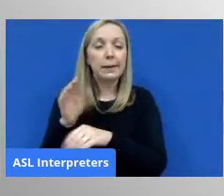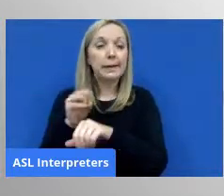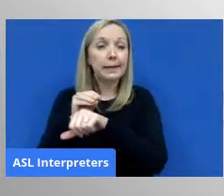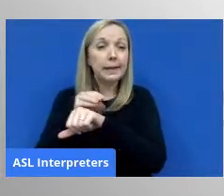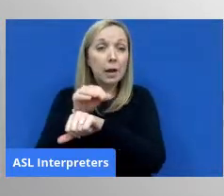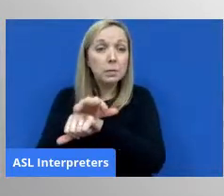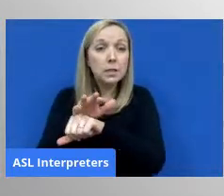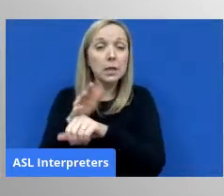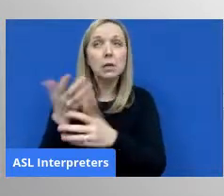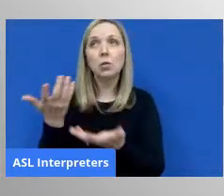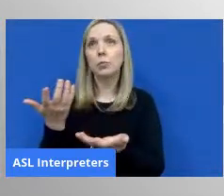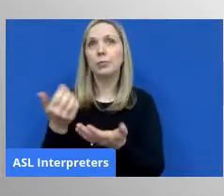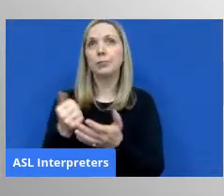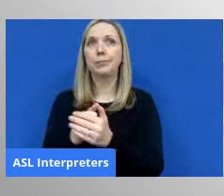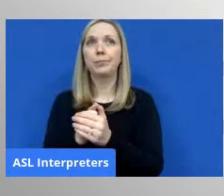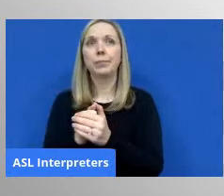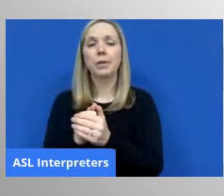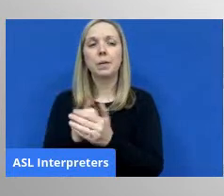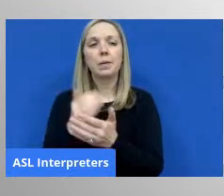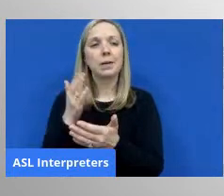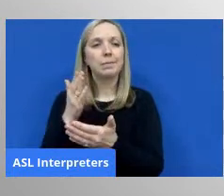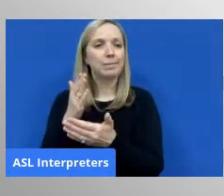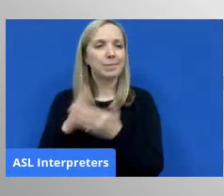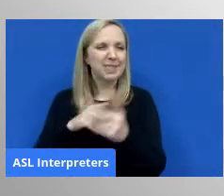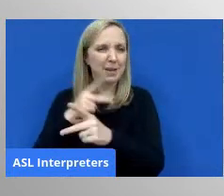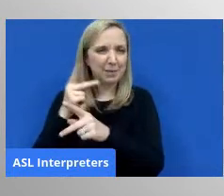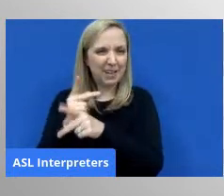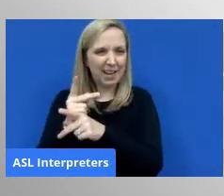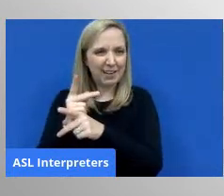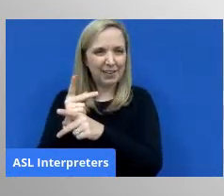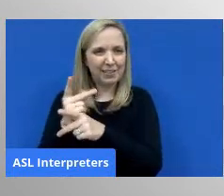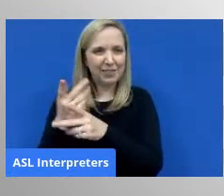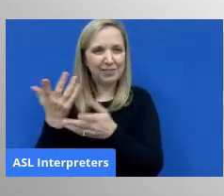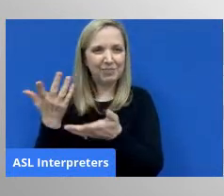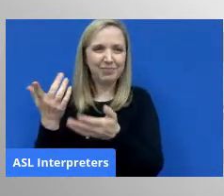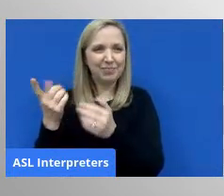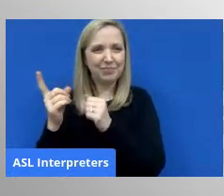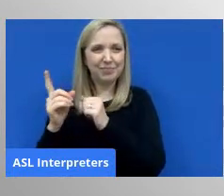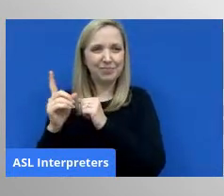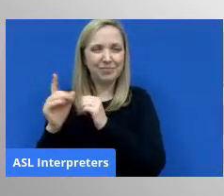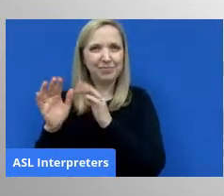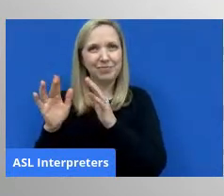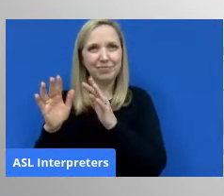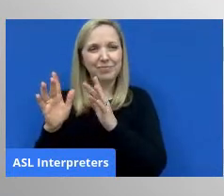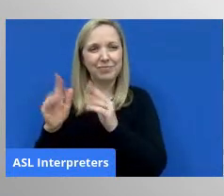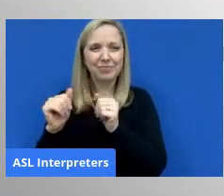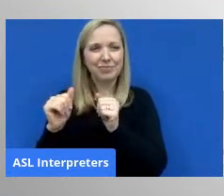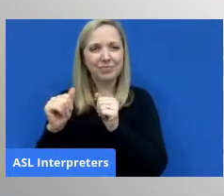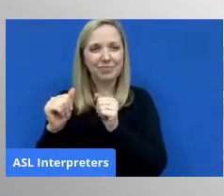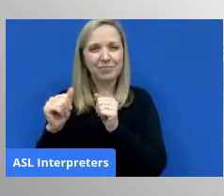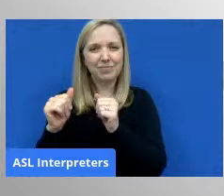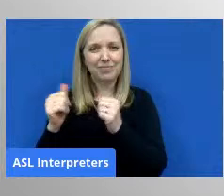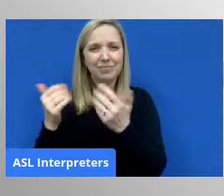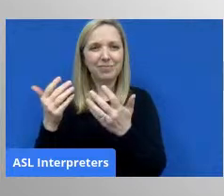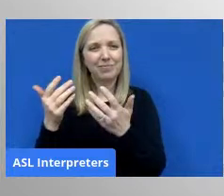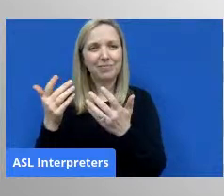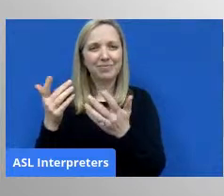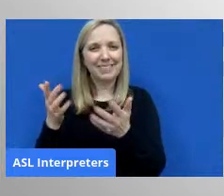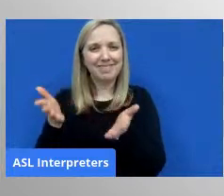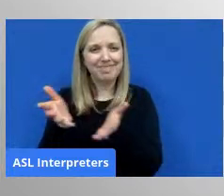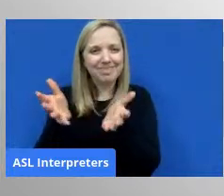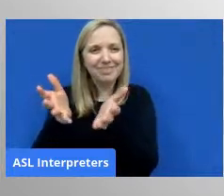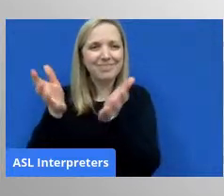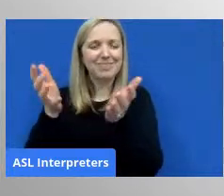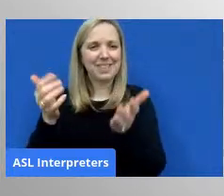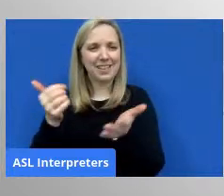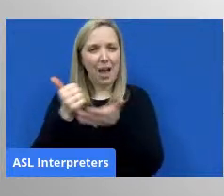maybe some type of retribution. I mean, not retribution, but some type of restorative justice. Yes, and I'm